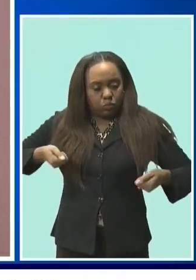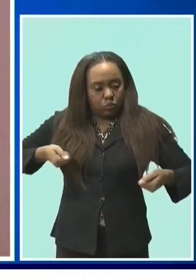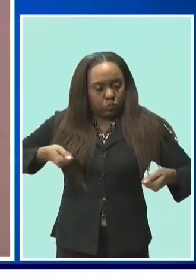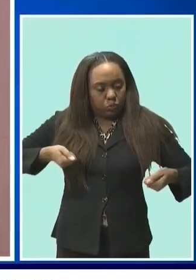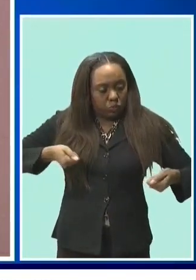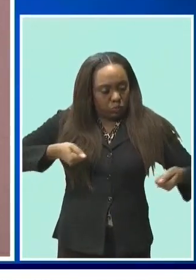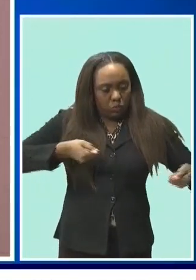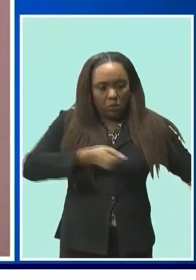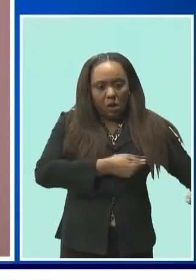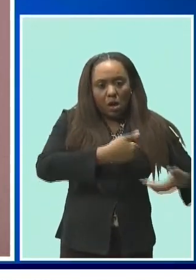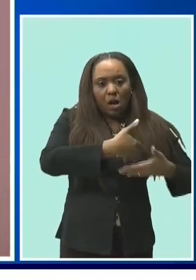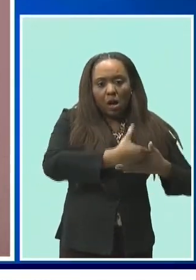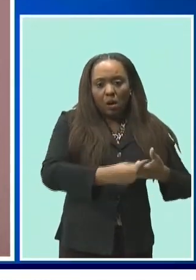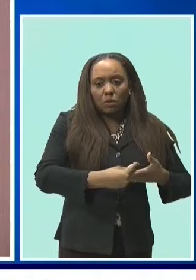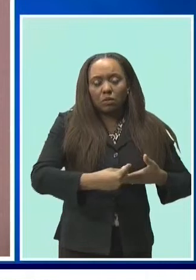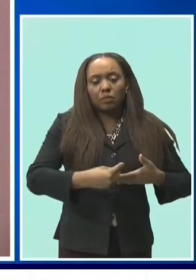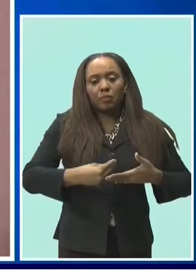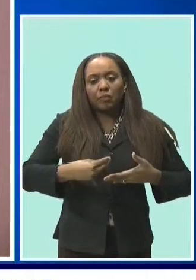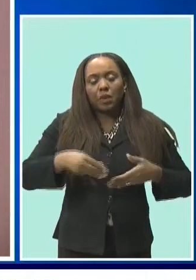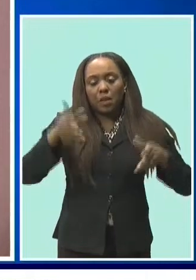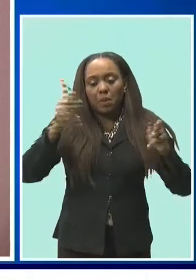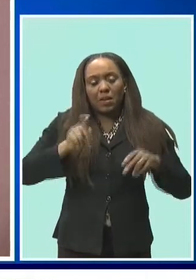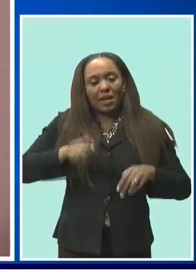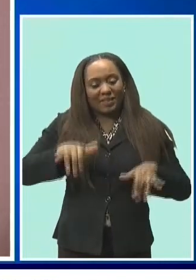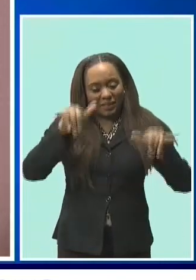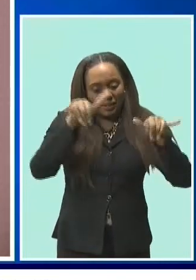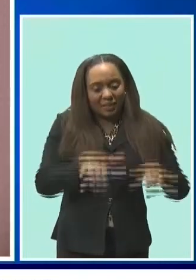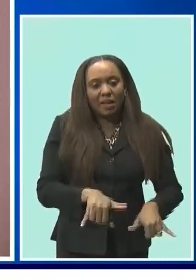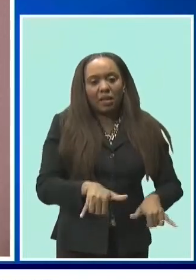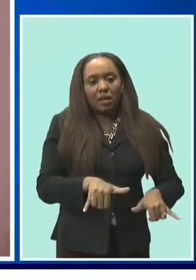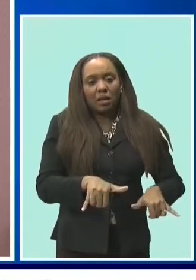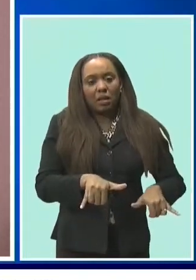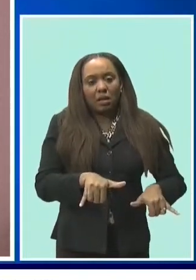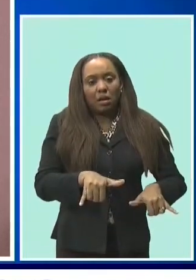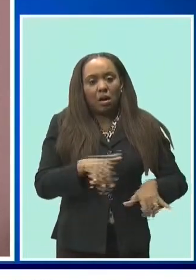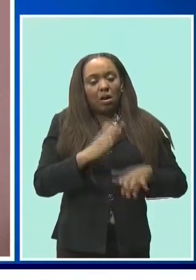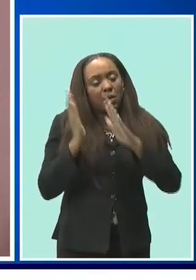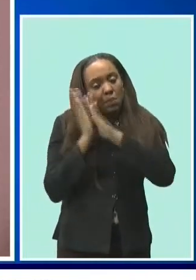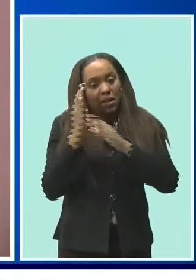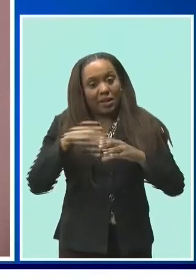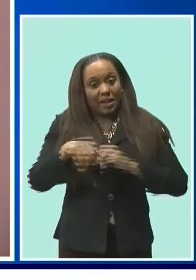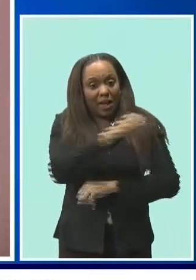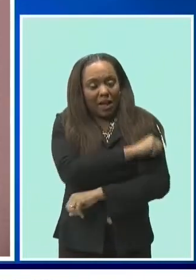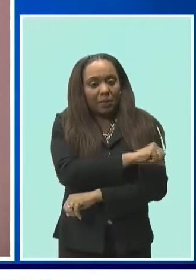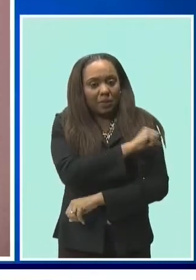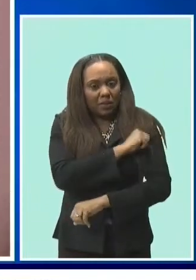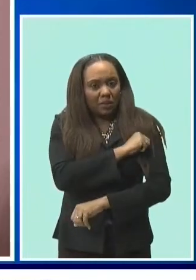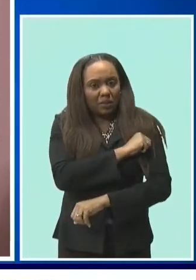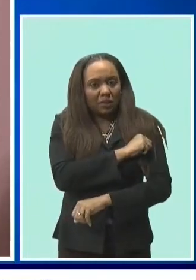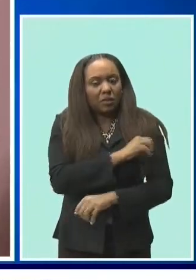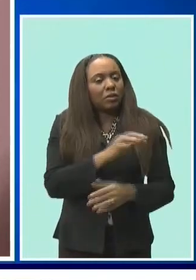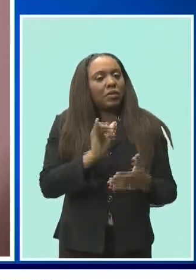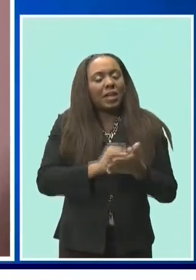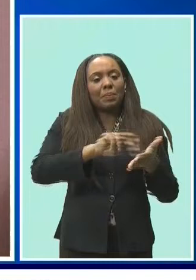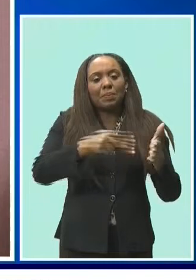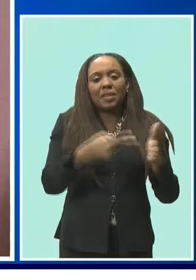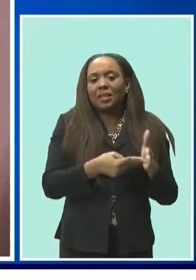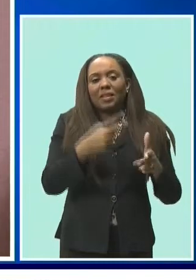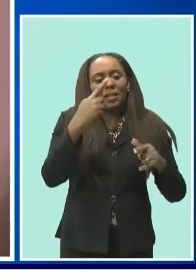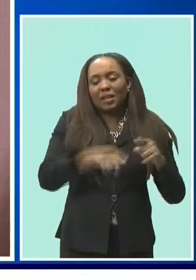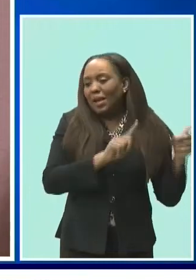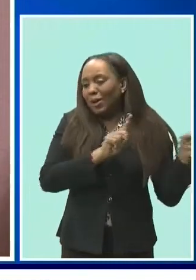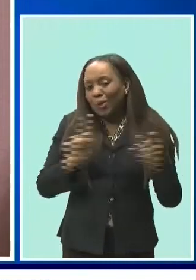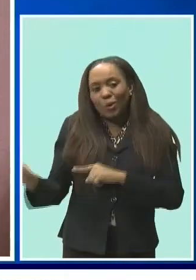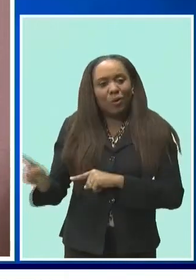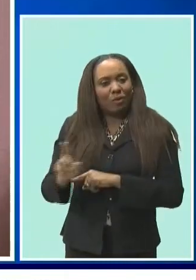bring patients, then the trolleys that the people come in are used as beds. So that is really the major